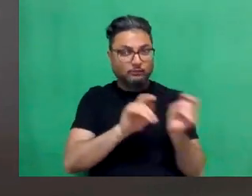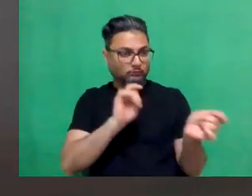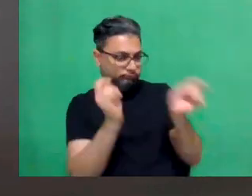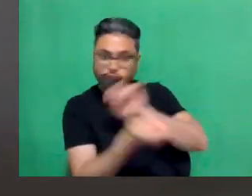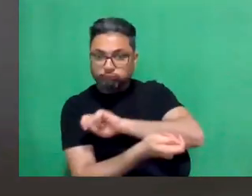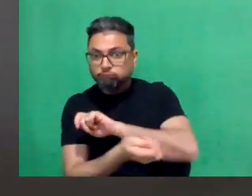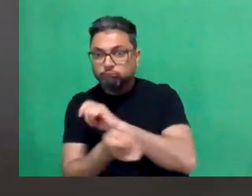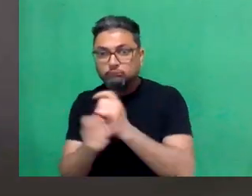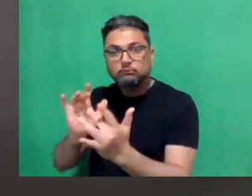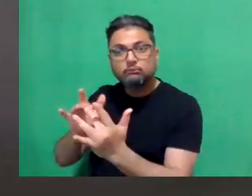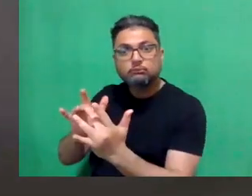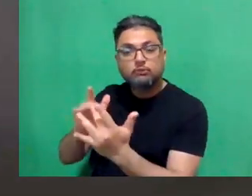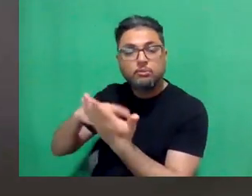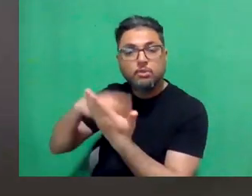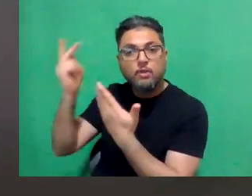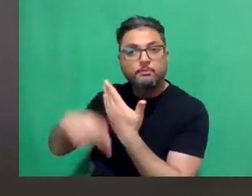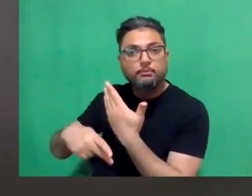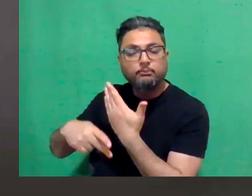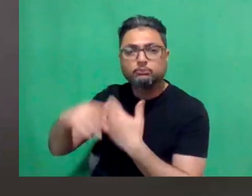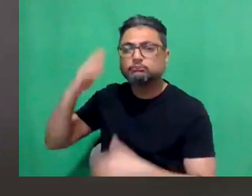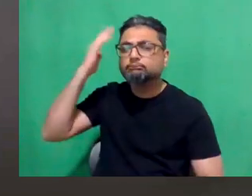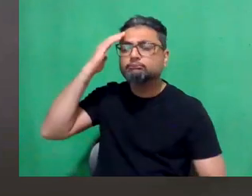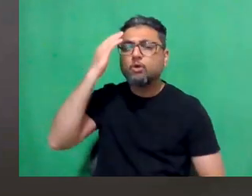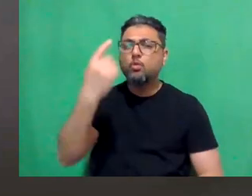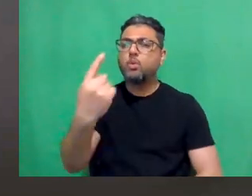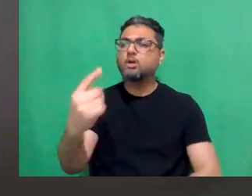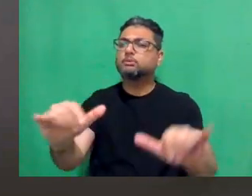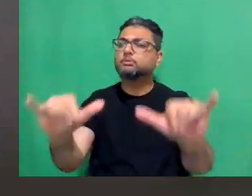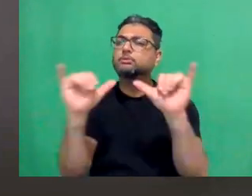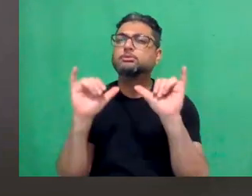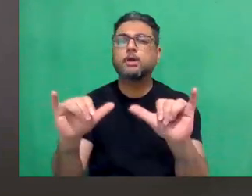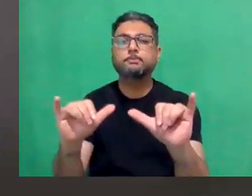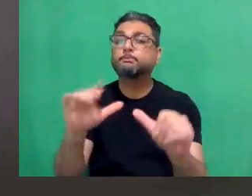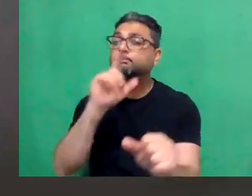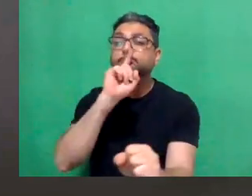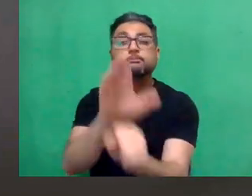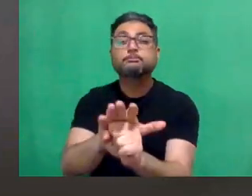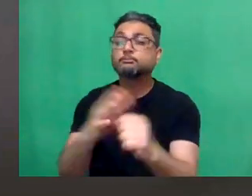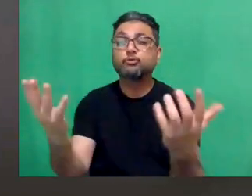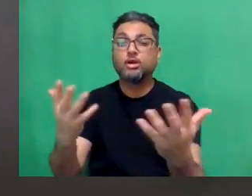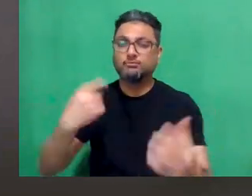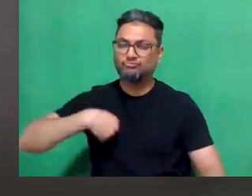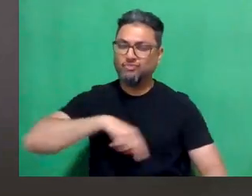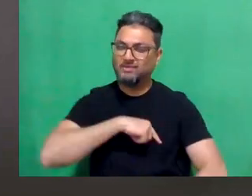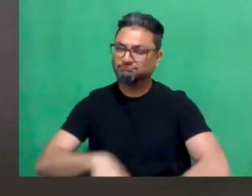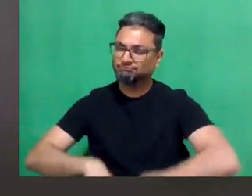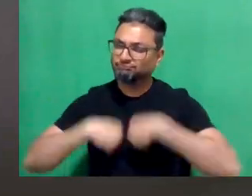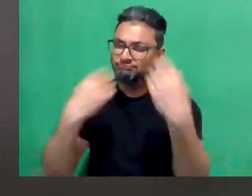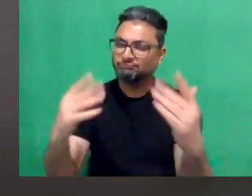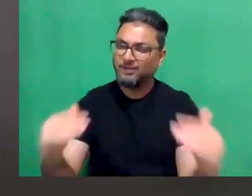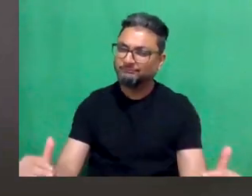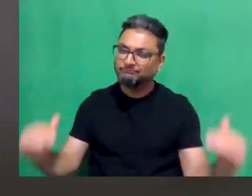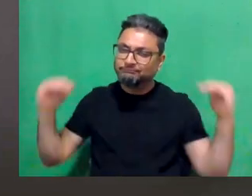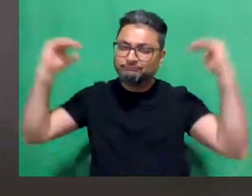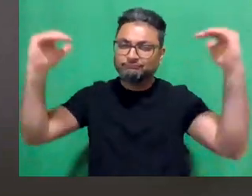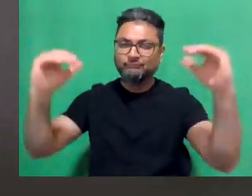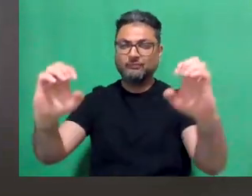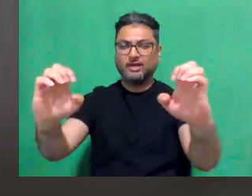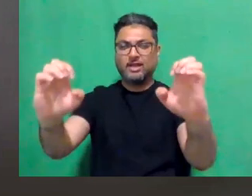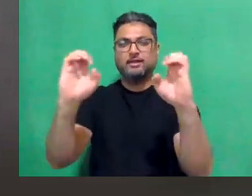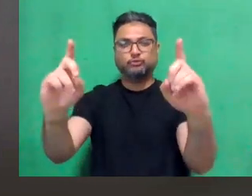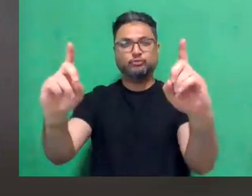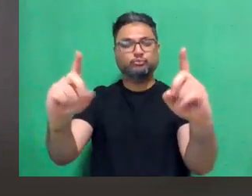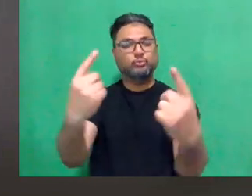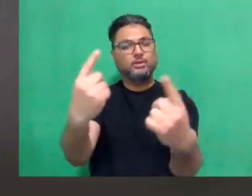programs, one thing hasn't changed. We remain committed to providing all of our students with a high-quality, career-focused education.